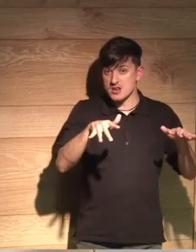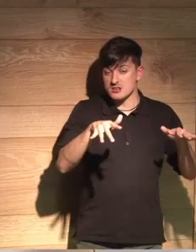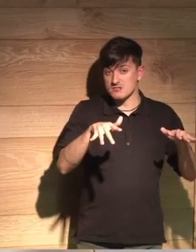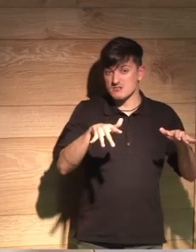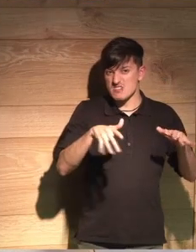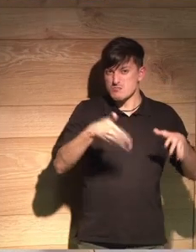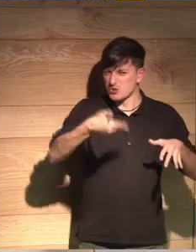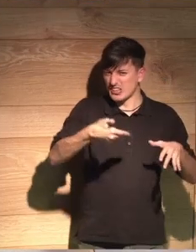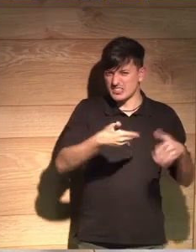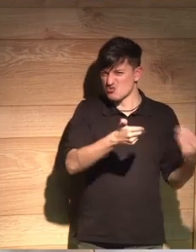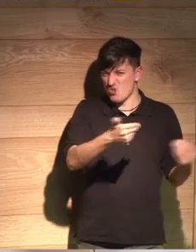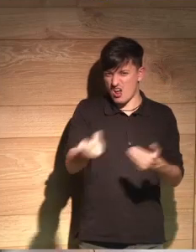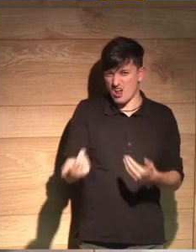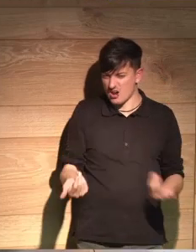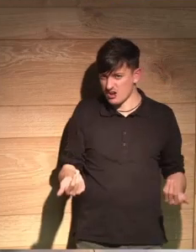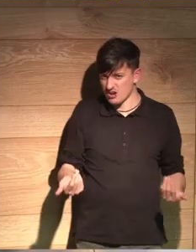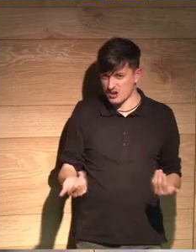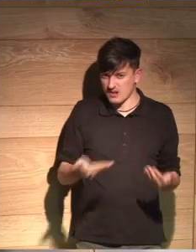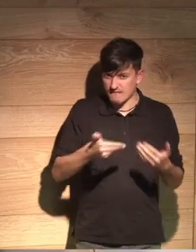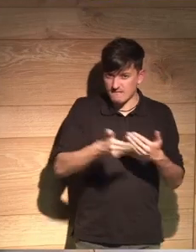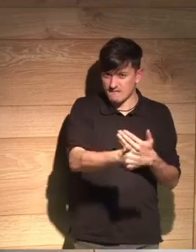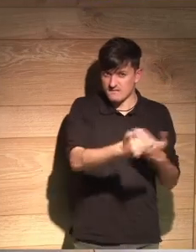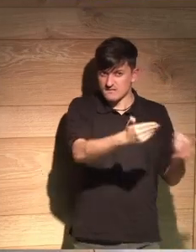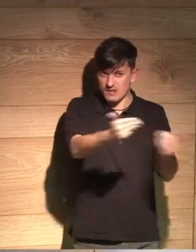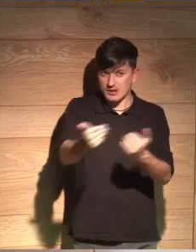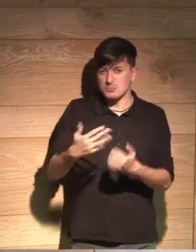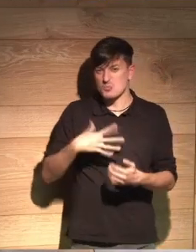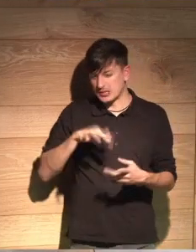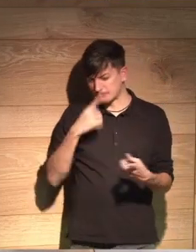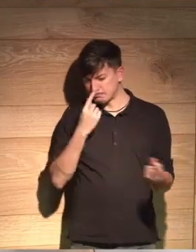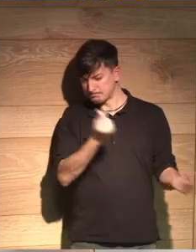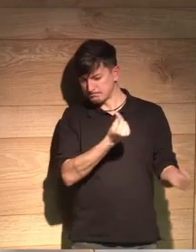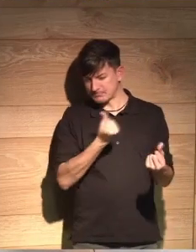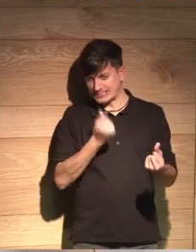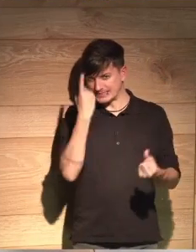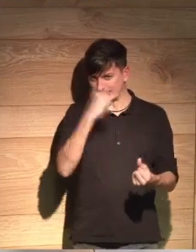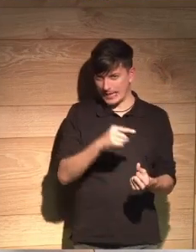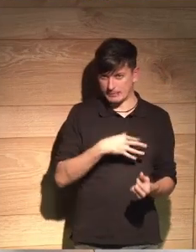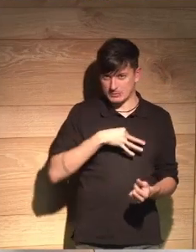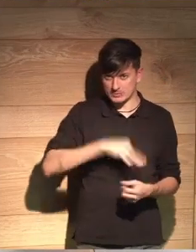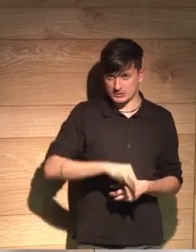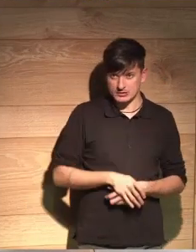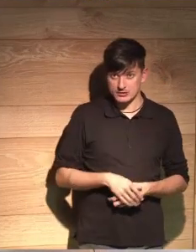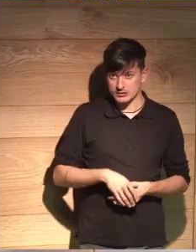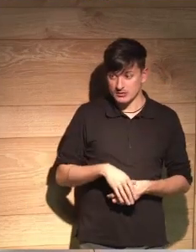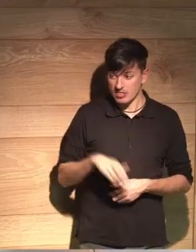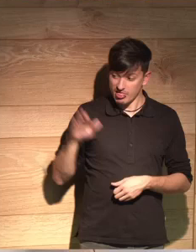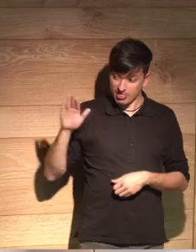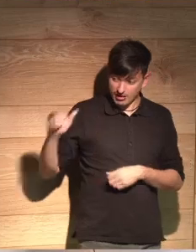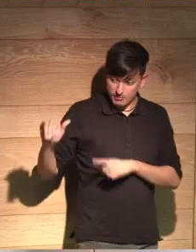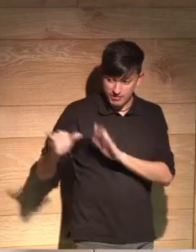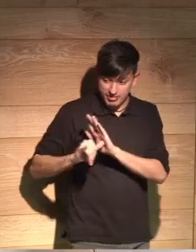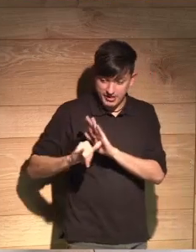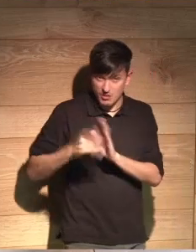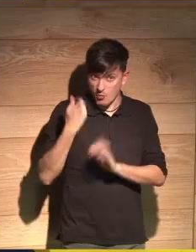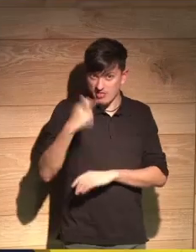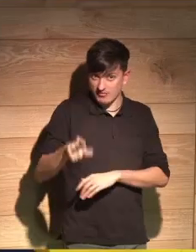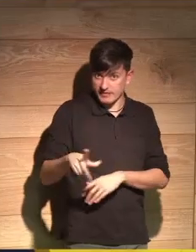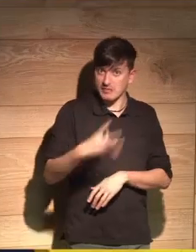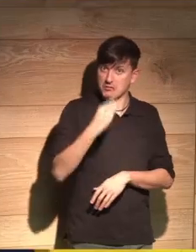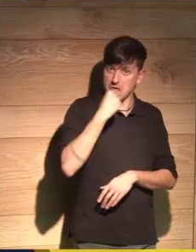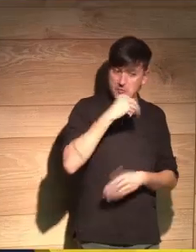and we haven't gone through important pandemias during these last years. So, we don't need to